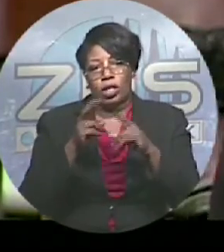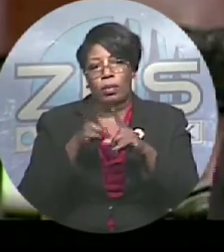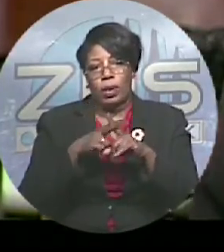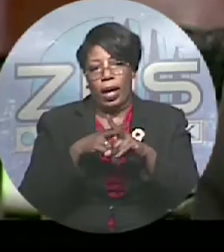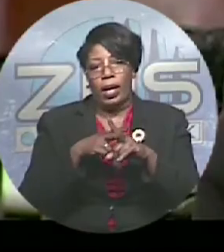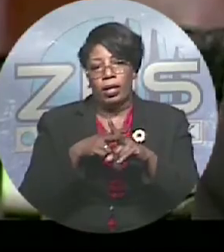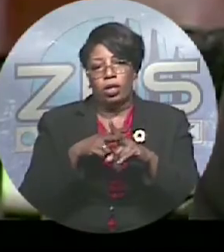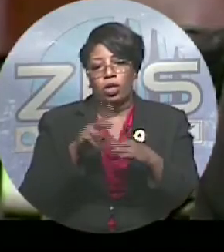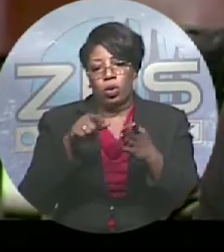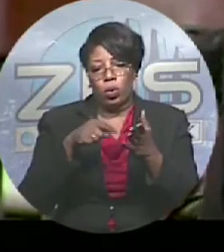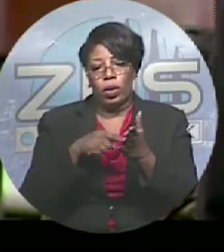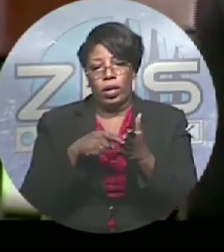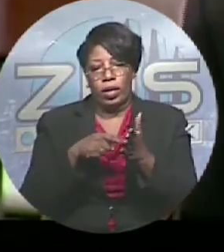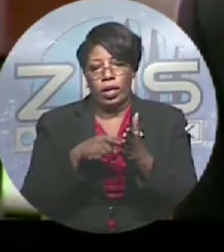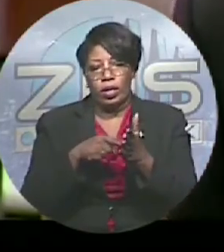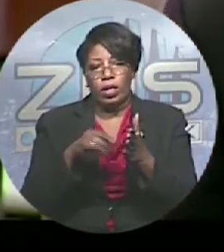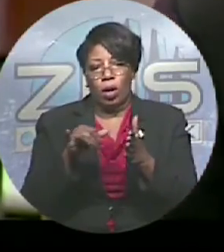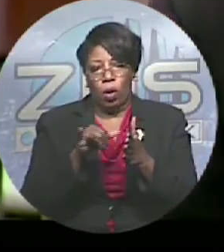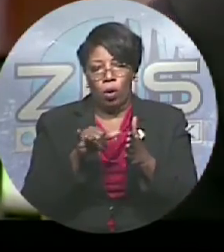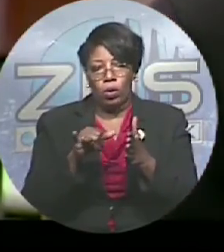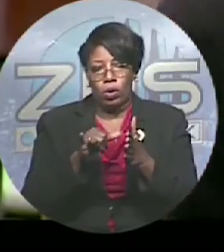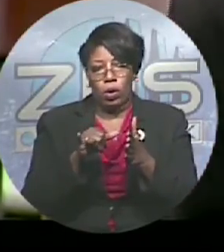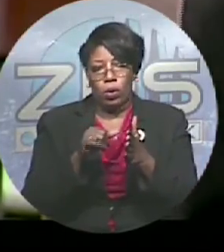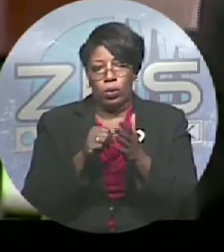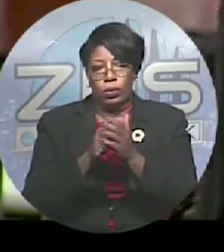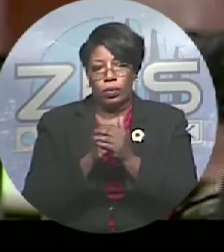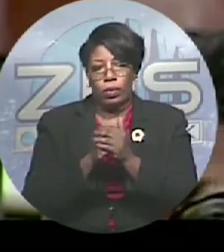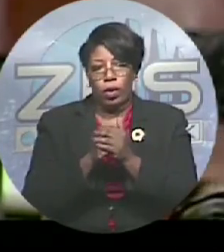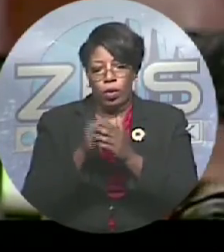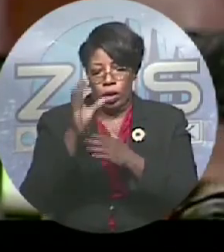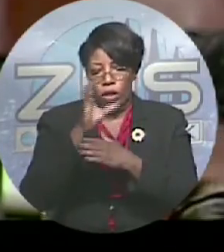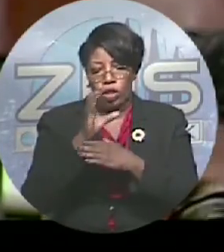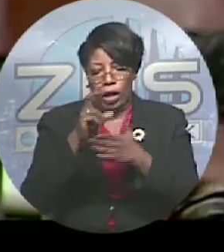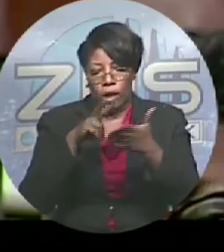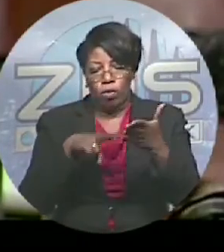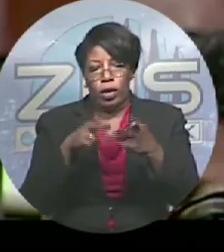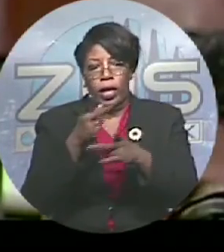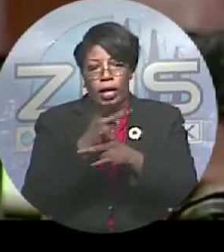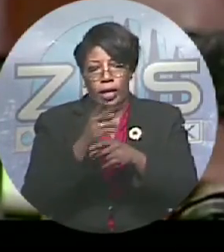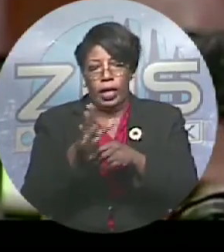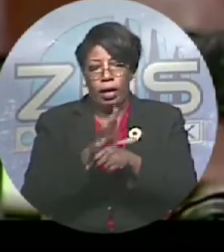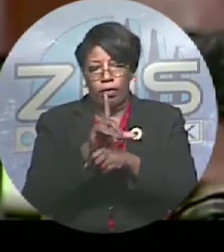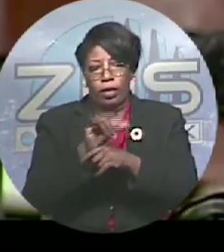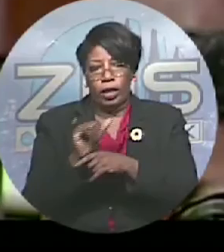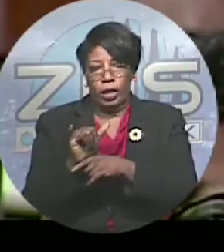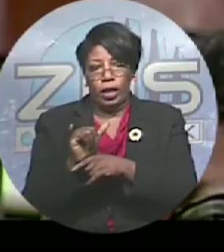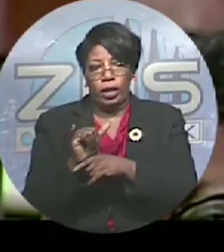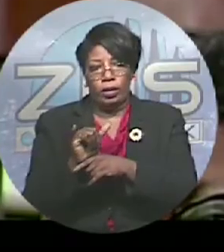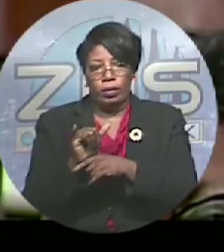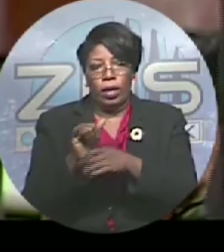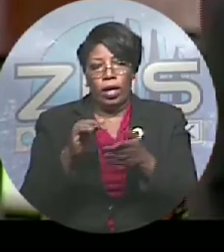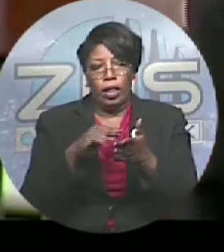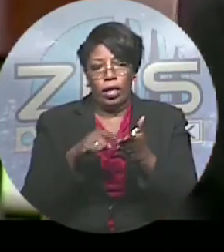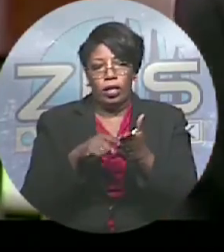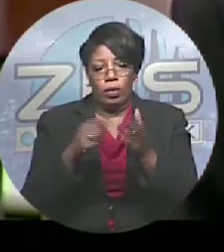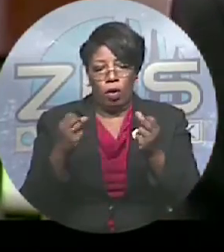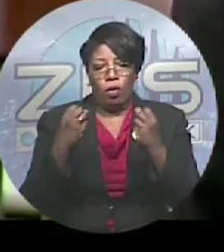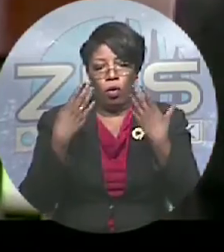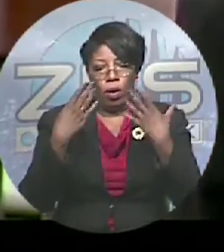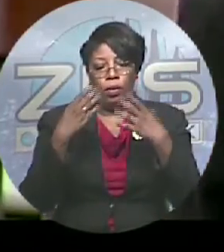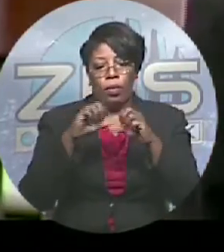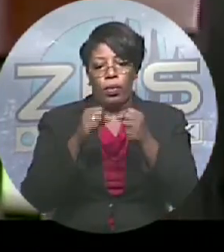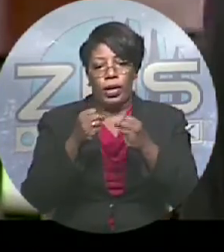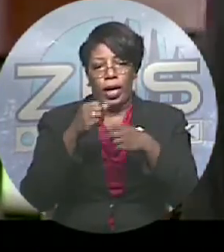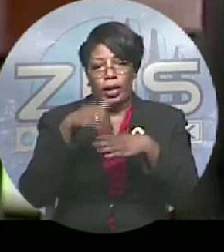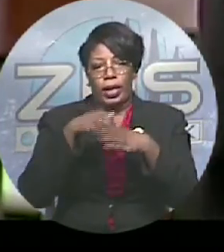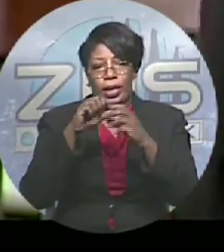these situations, and that we have to examine very carefully, because clearly this would lead to an overwhelming and breakdown of the system, which